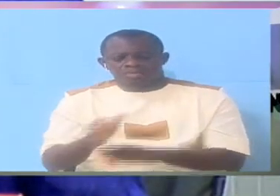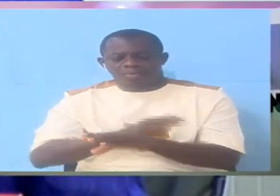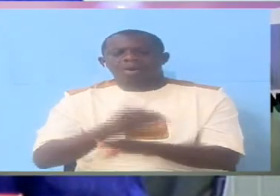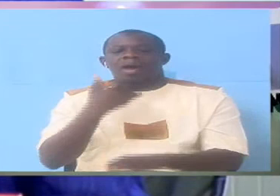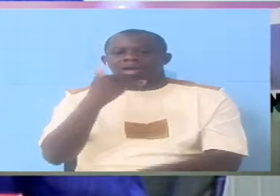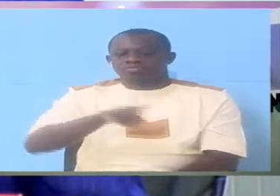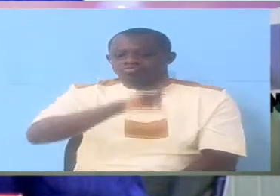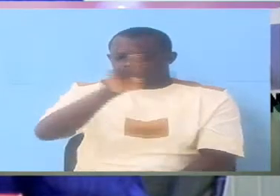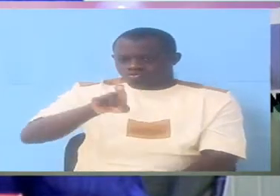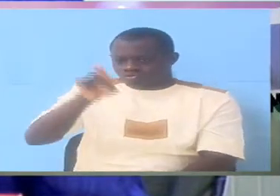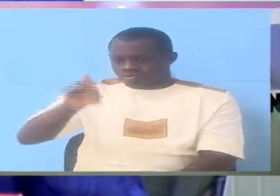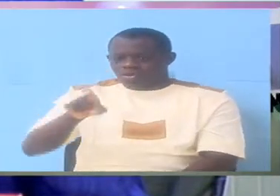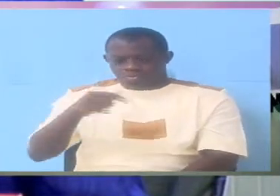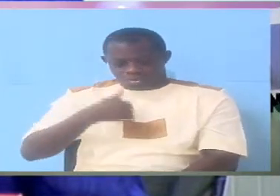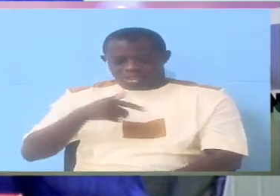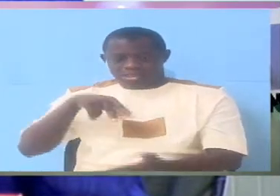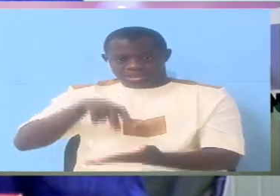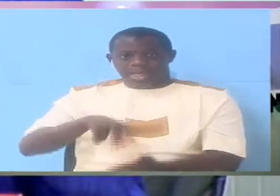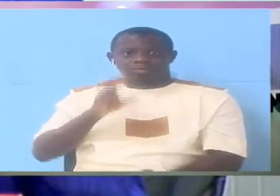in my presence.